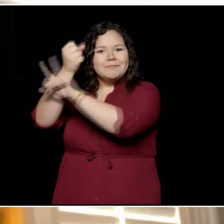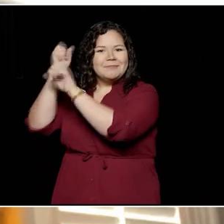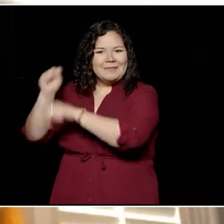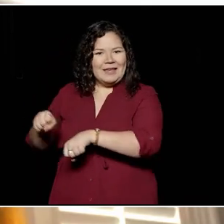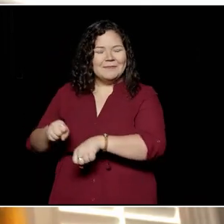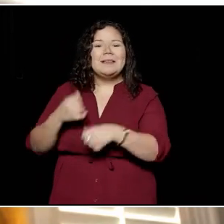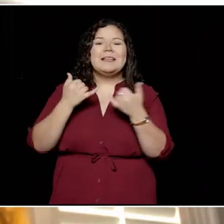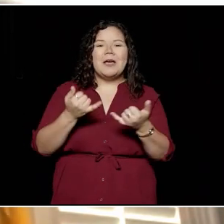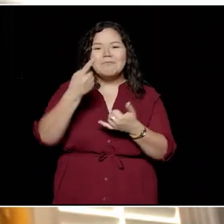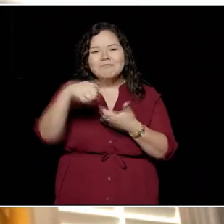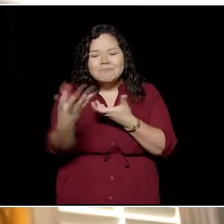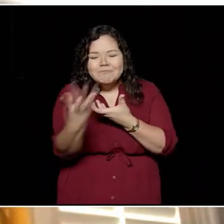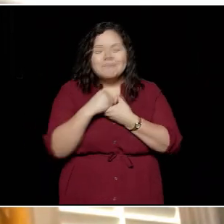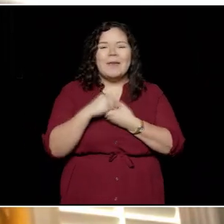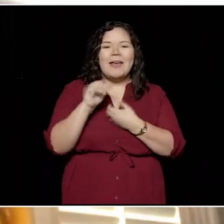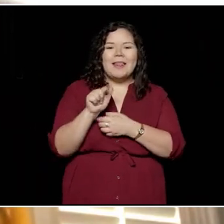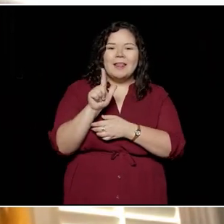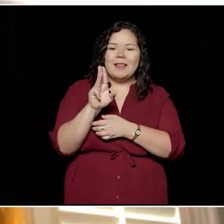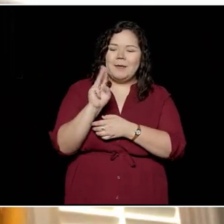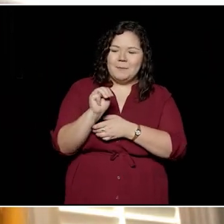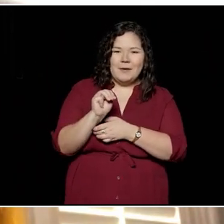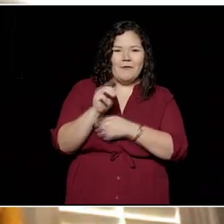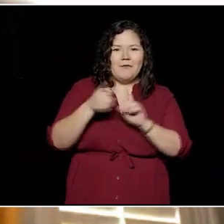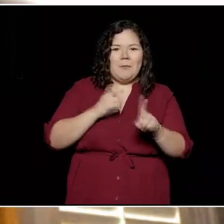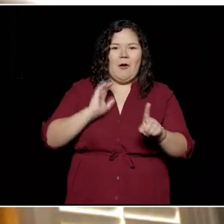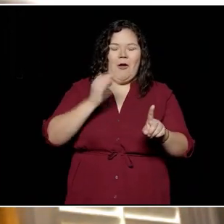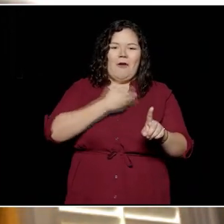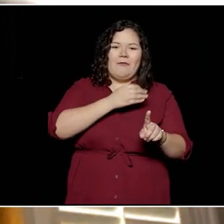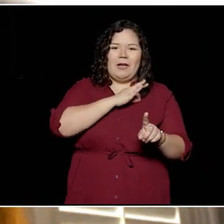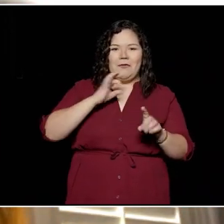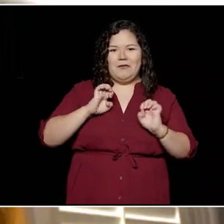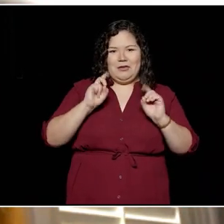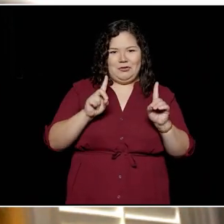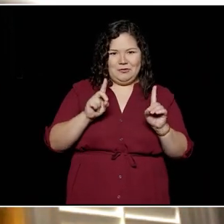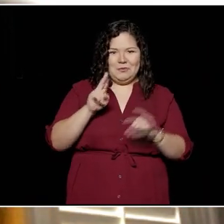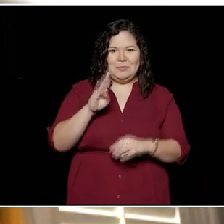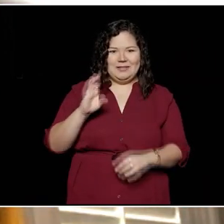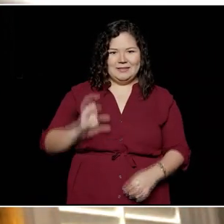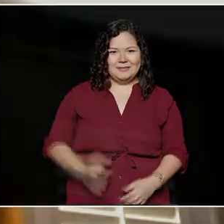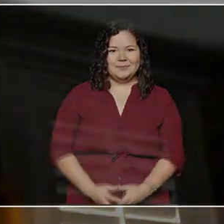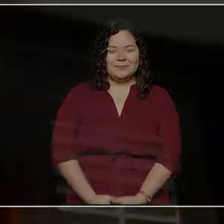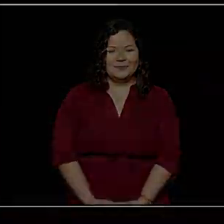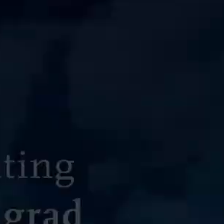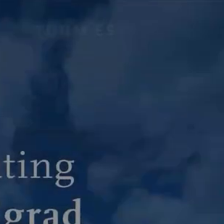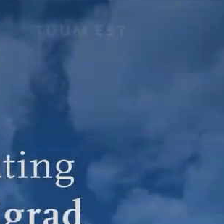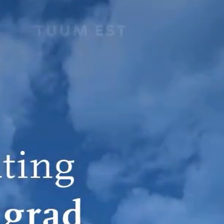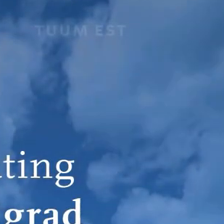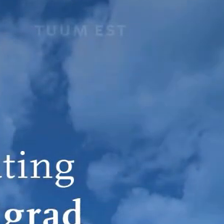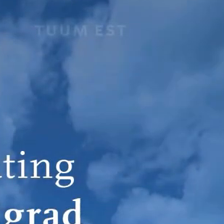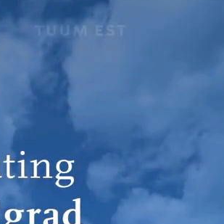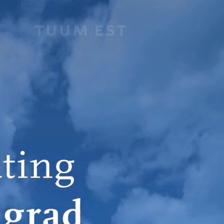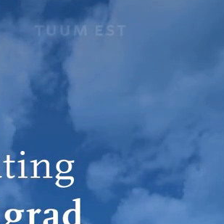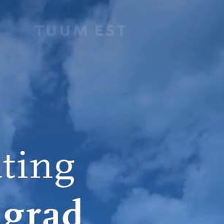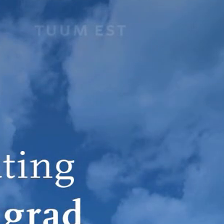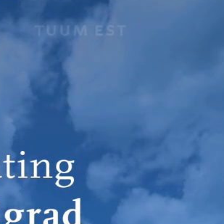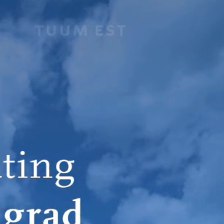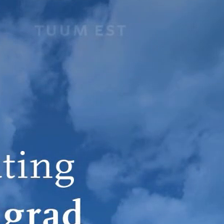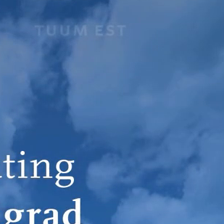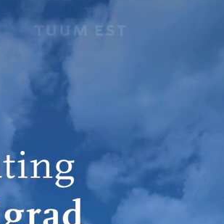now become alum of the Faculty of Education at the University of British Columbia.